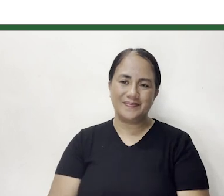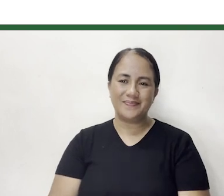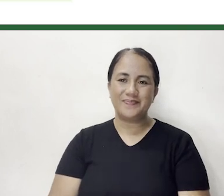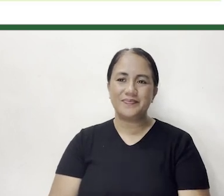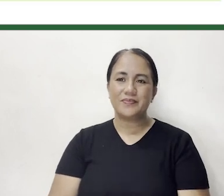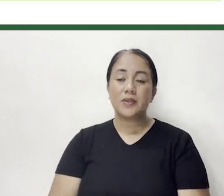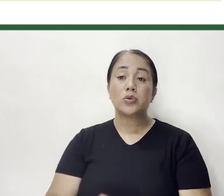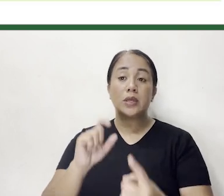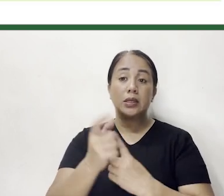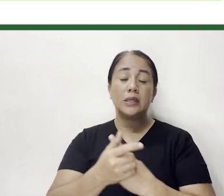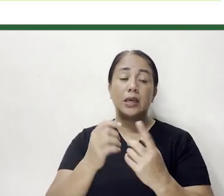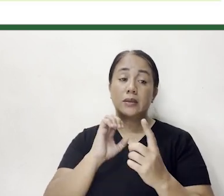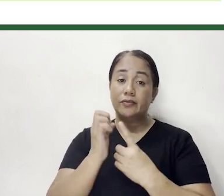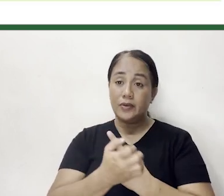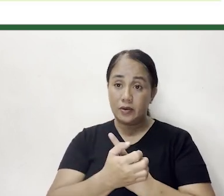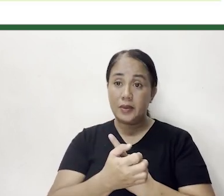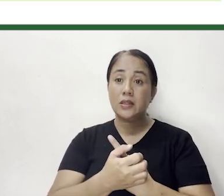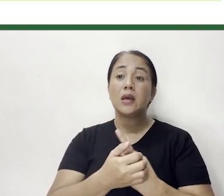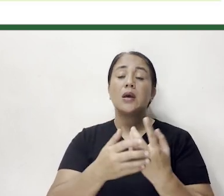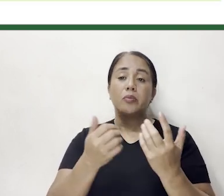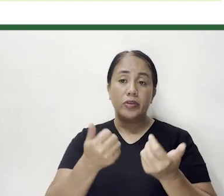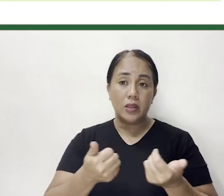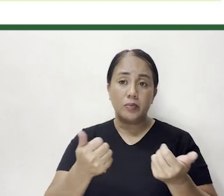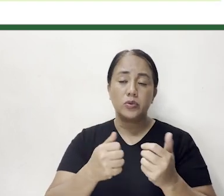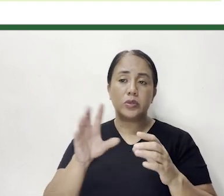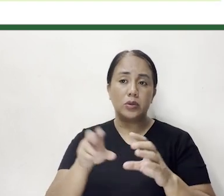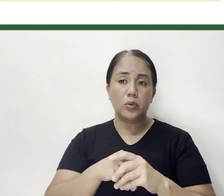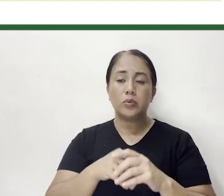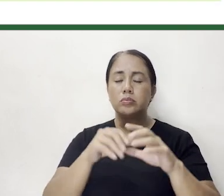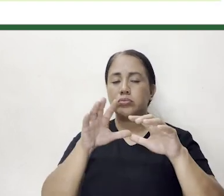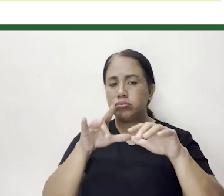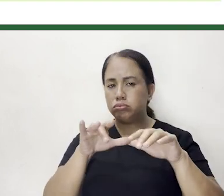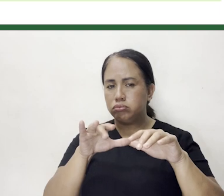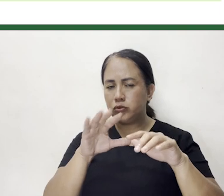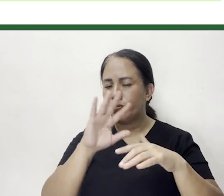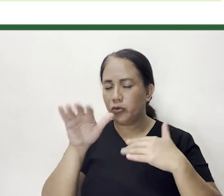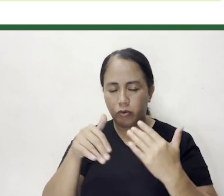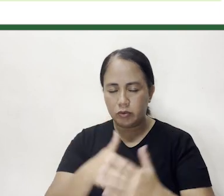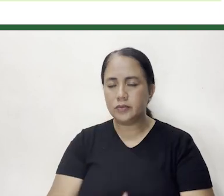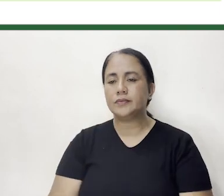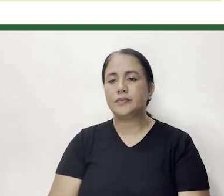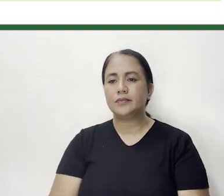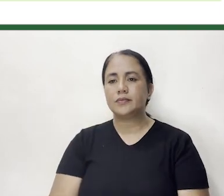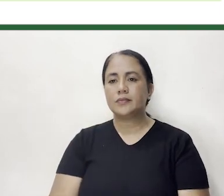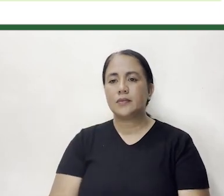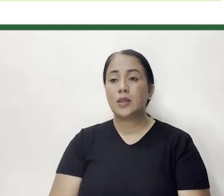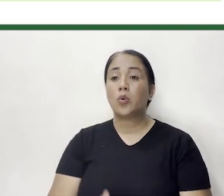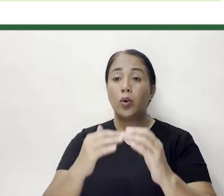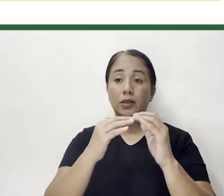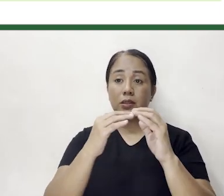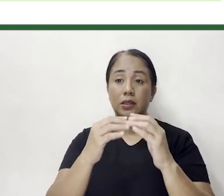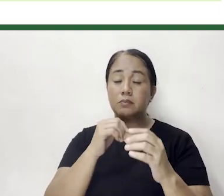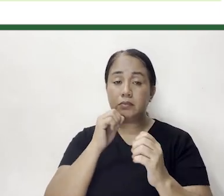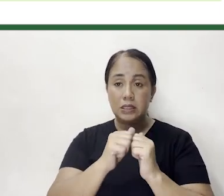of opportunity. Society and the environment are made available to all, including persons with